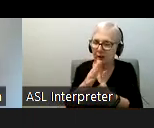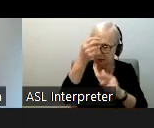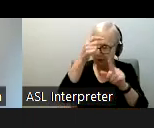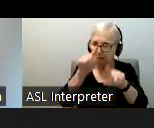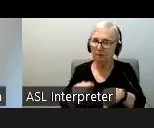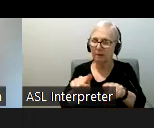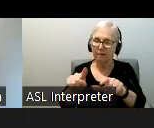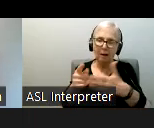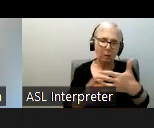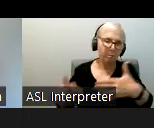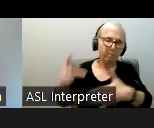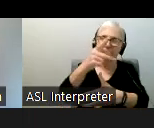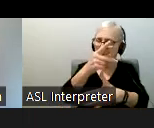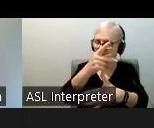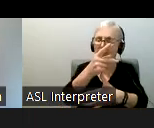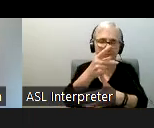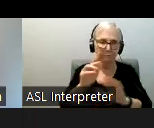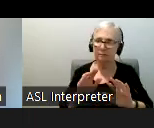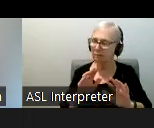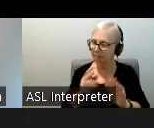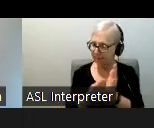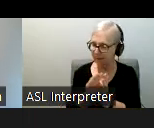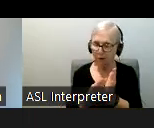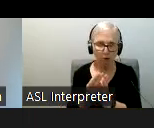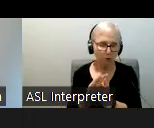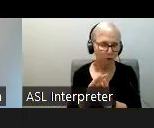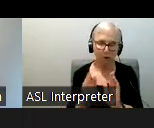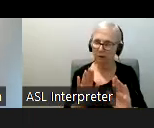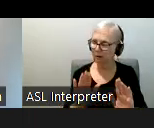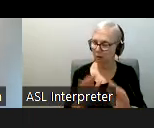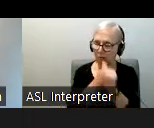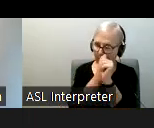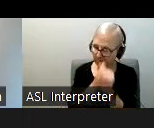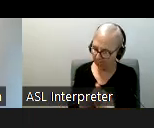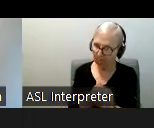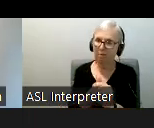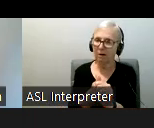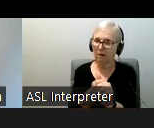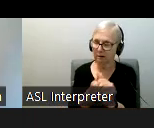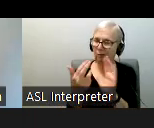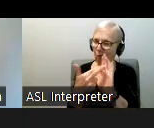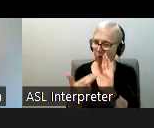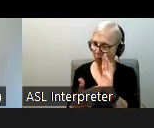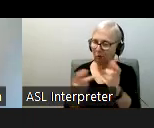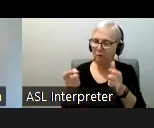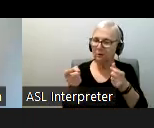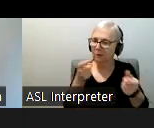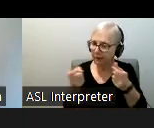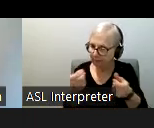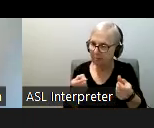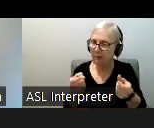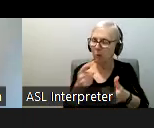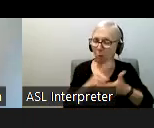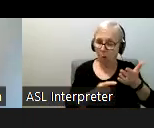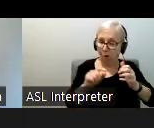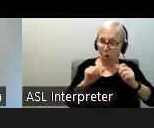first and foremost in our minds would be making sure that we are following the rules governing what we can